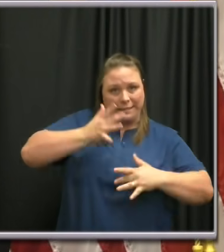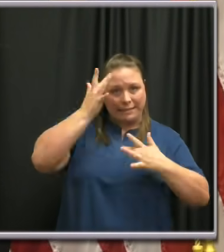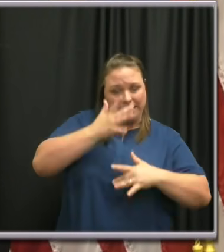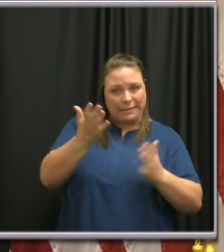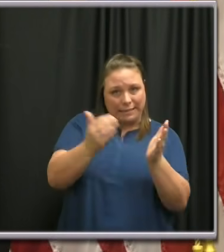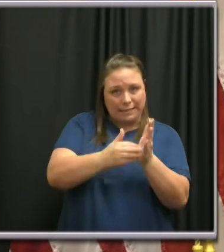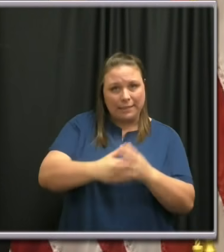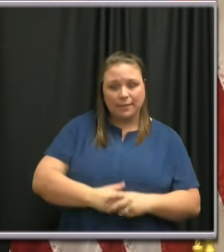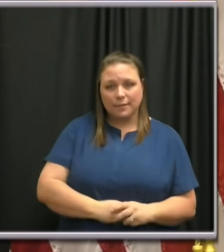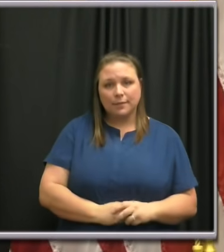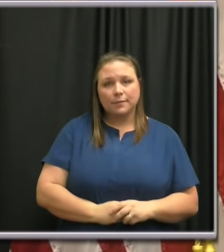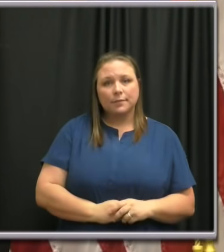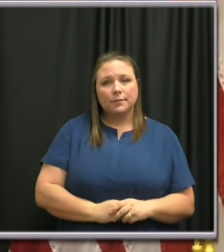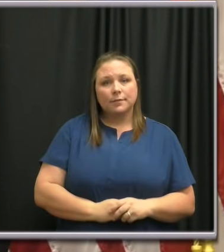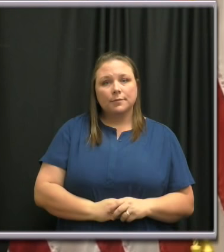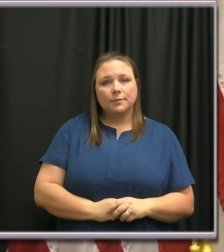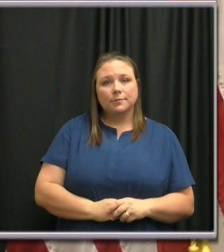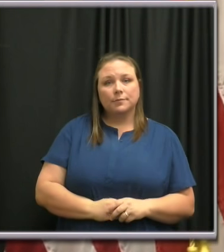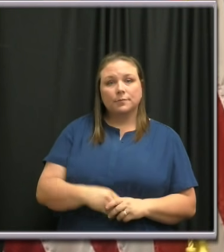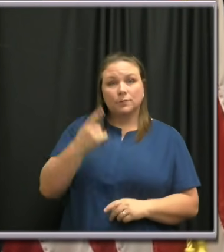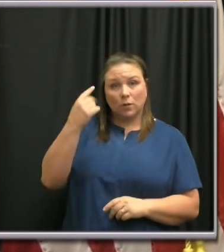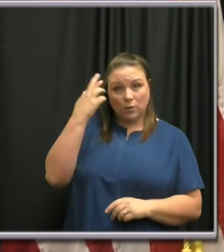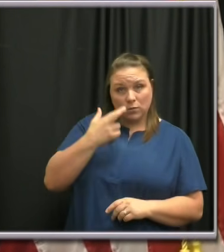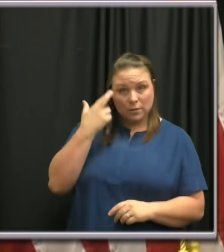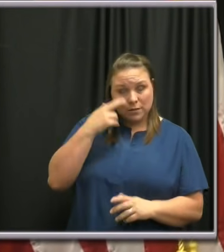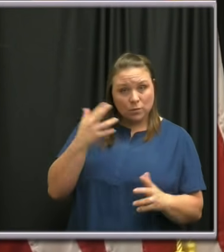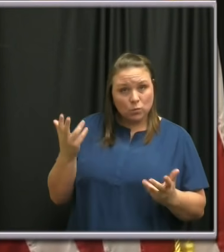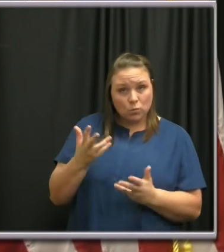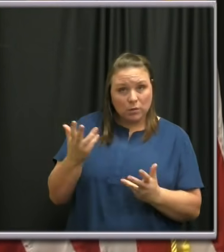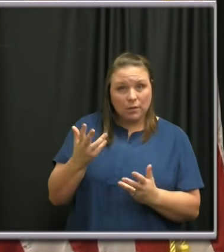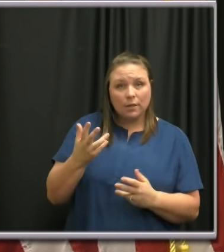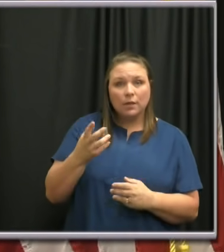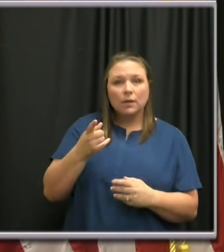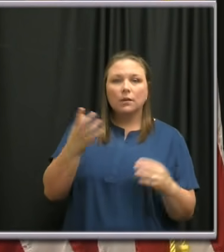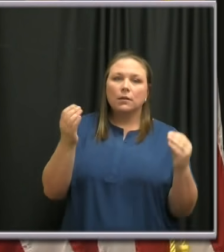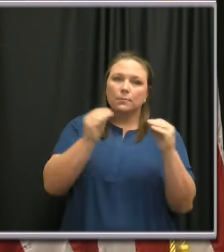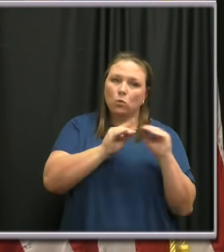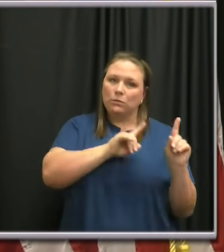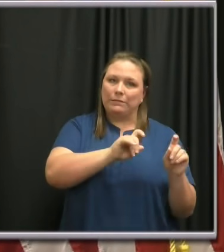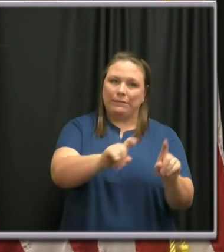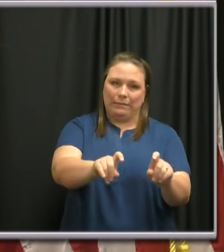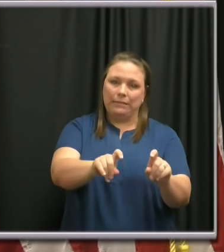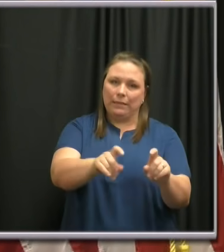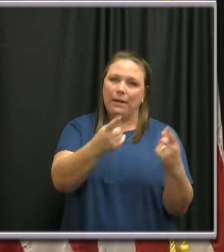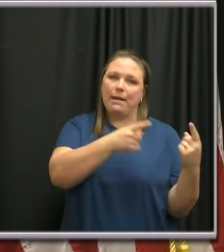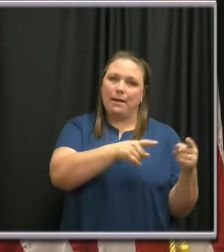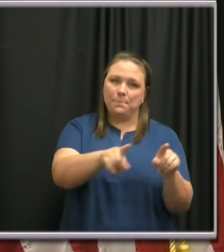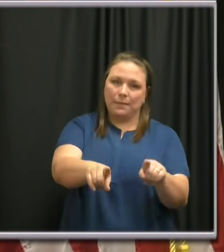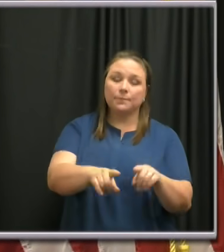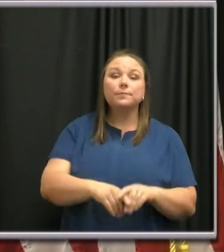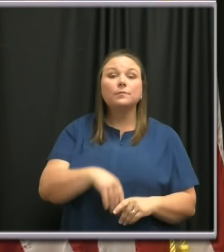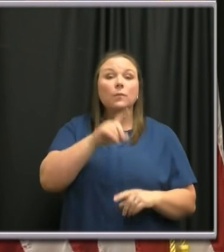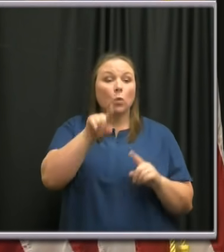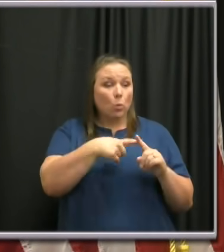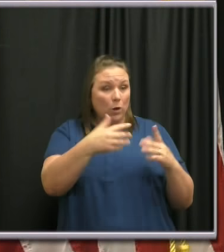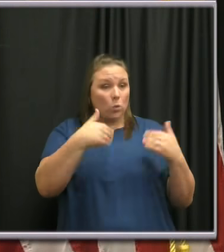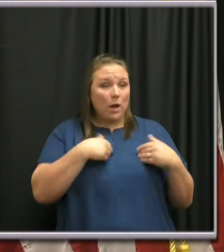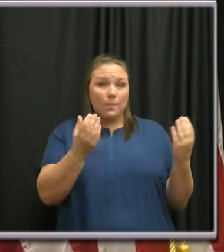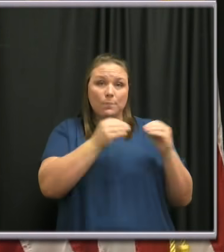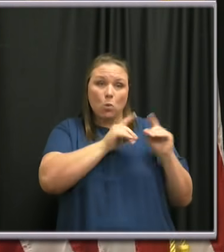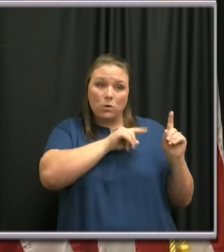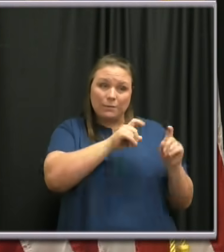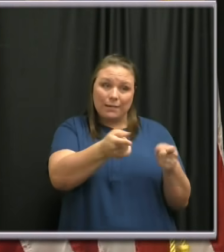each day. One of those reasons is more testing. With more testing comes more